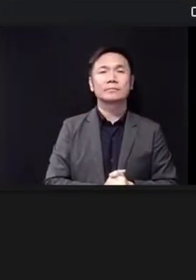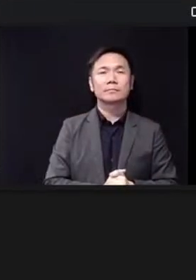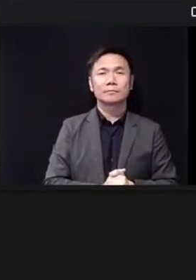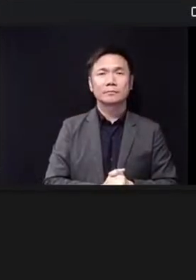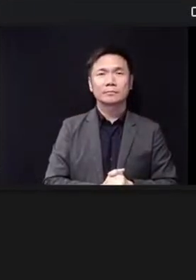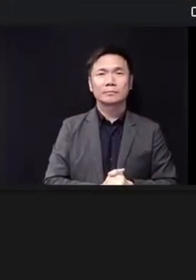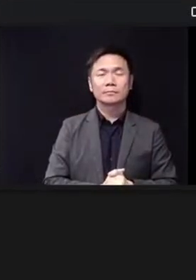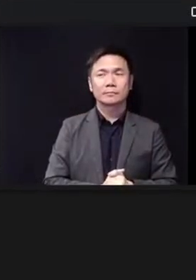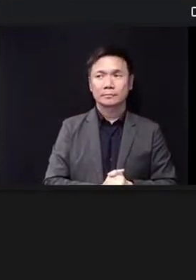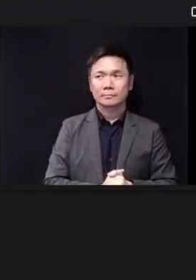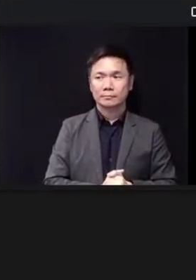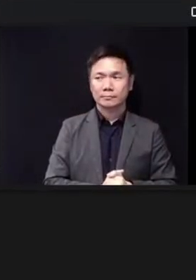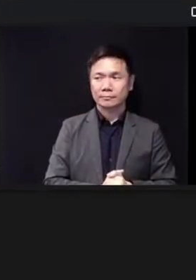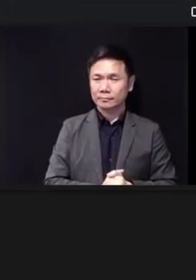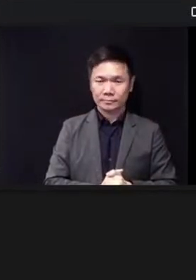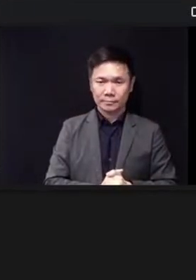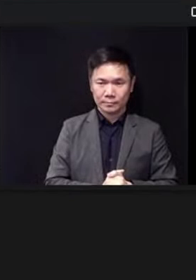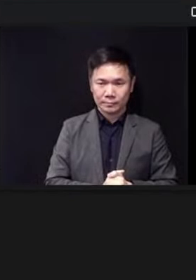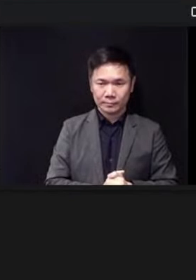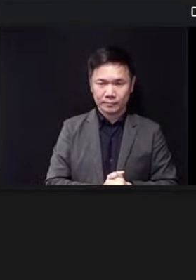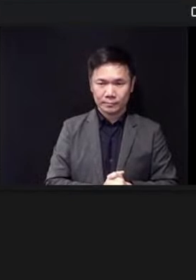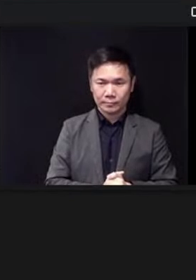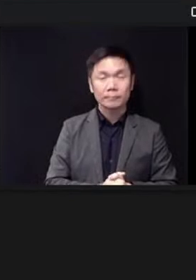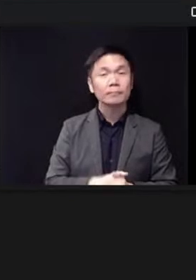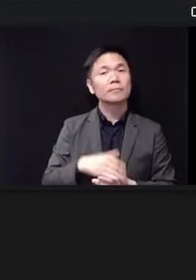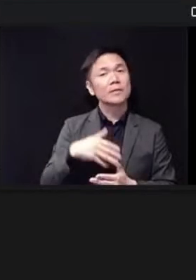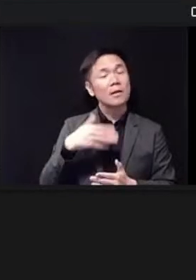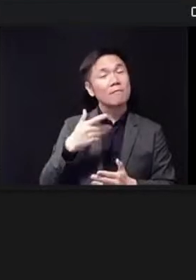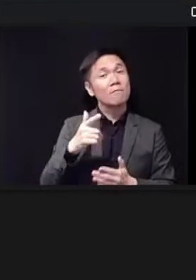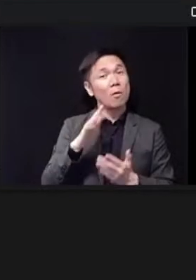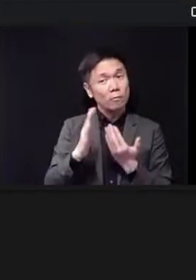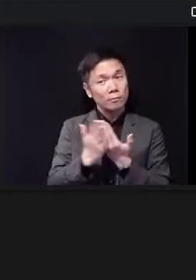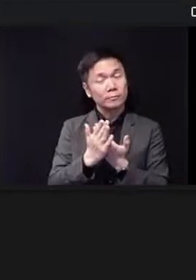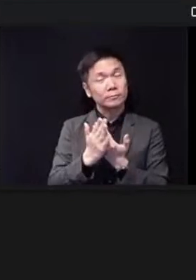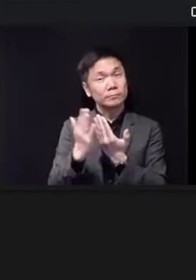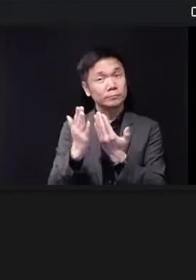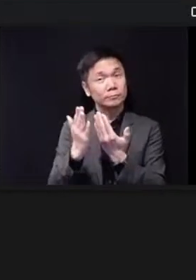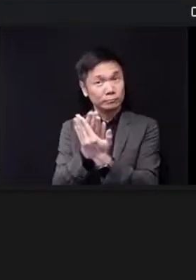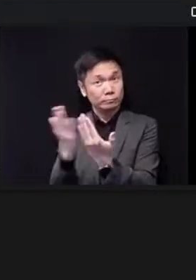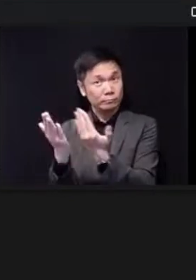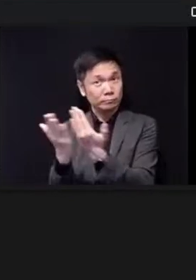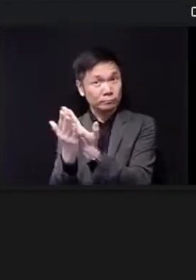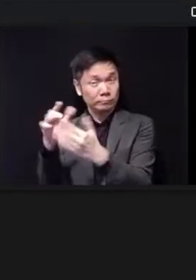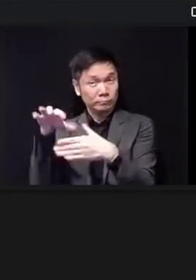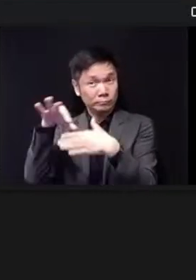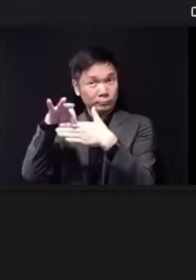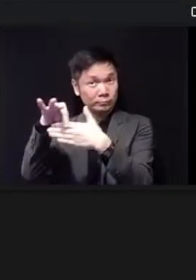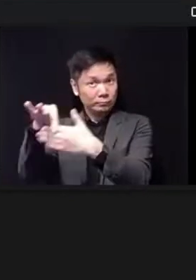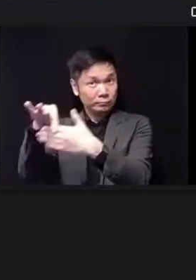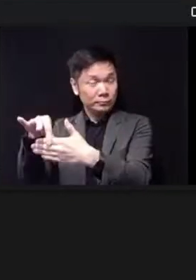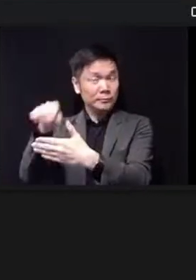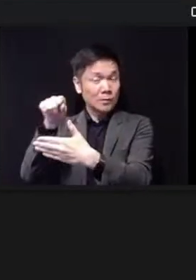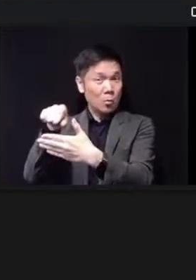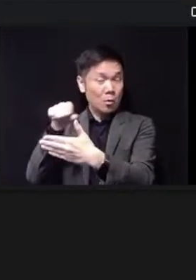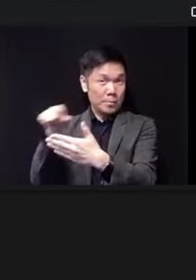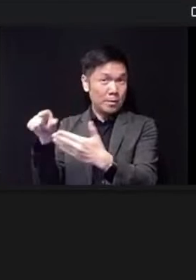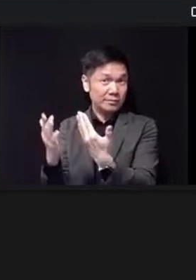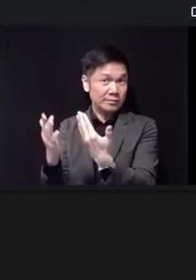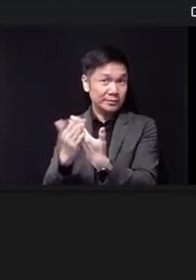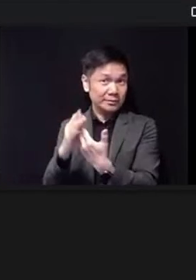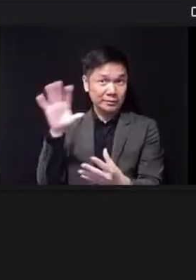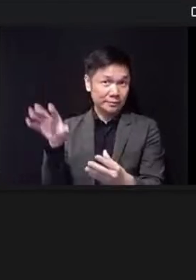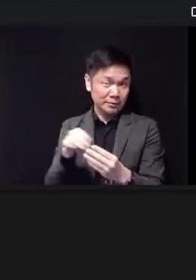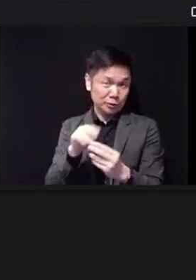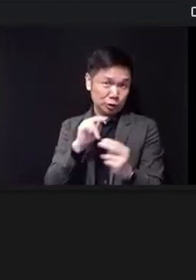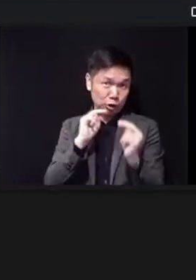process, then annexes for any future reports as well would reflect whether that's a chair summary or a negotiated